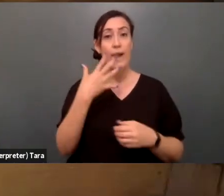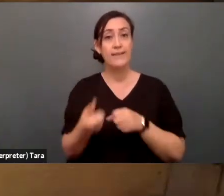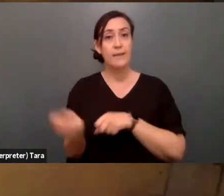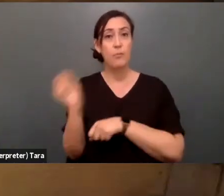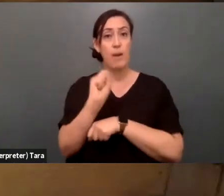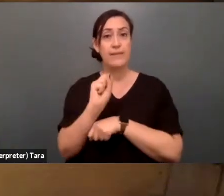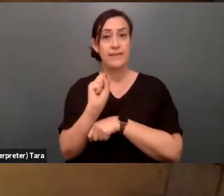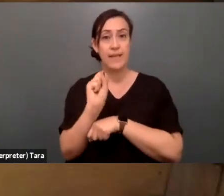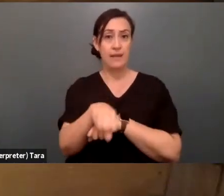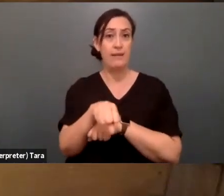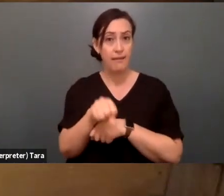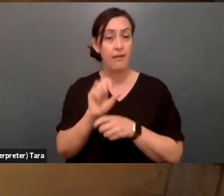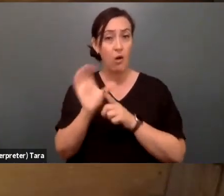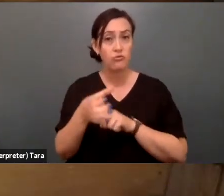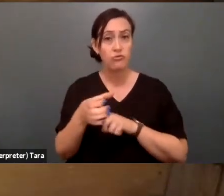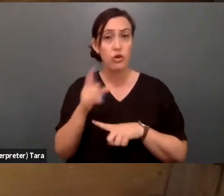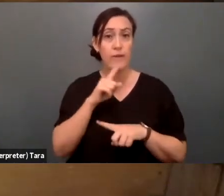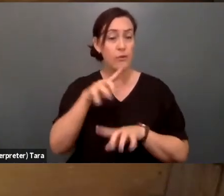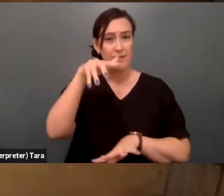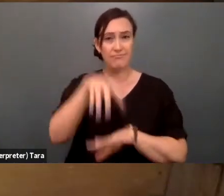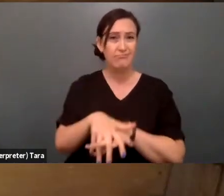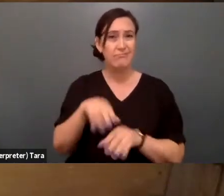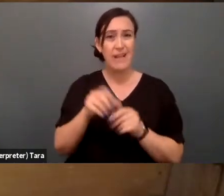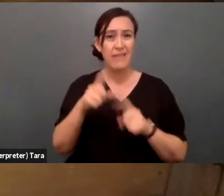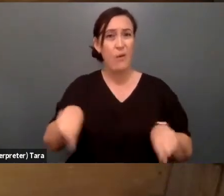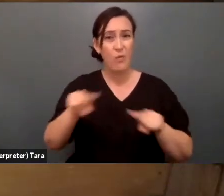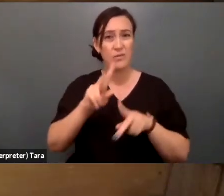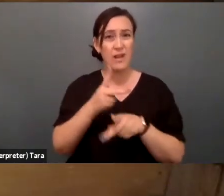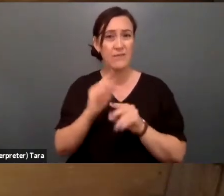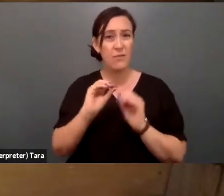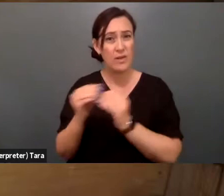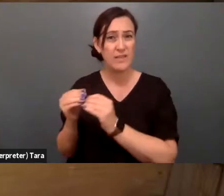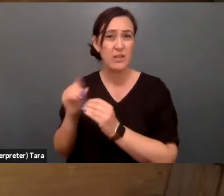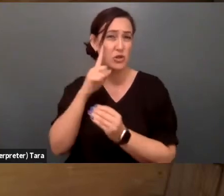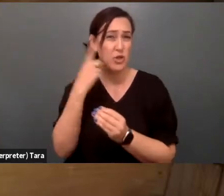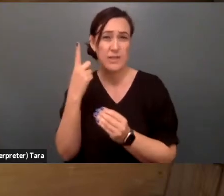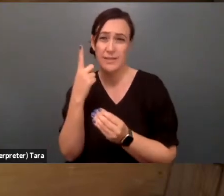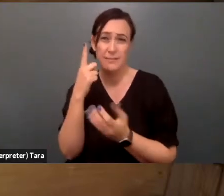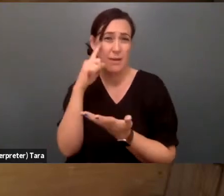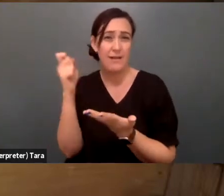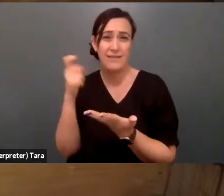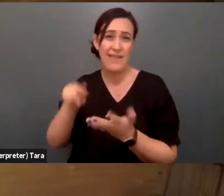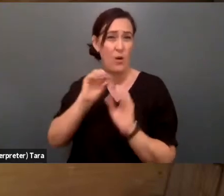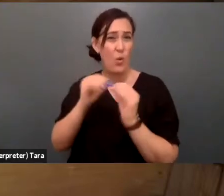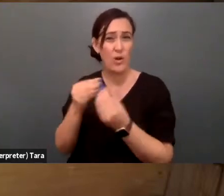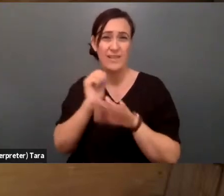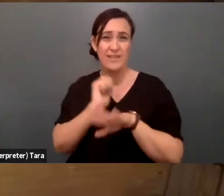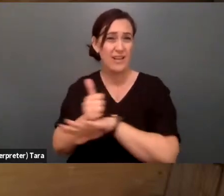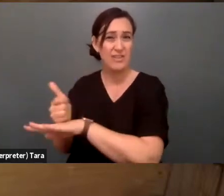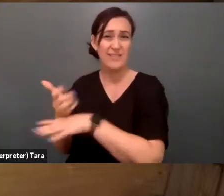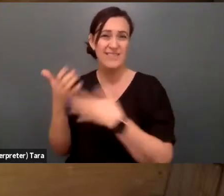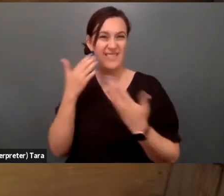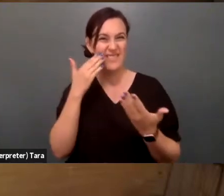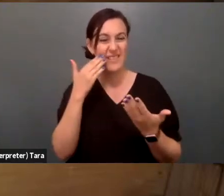these organizations, just by the nature of them being organizations, things like